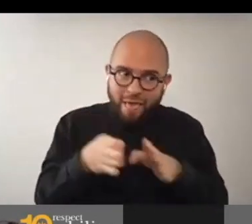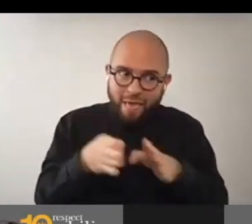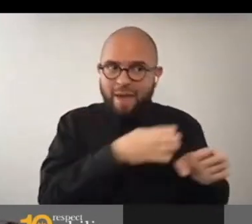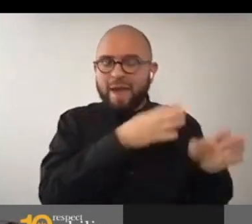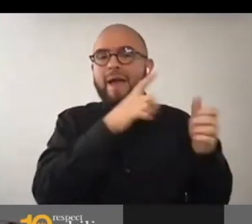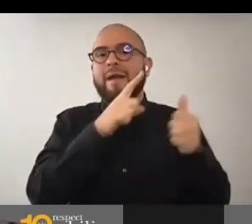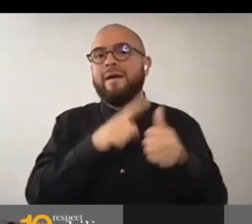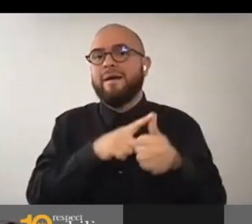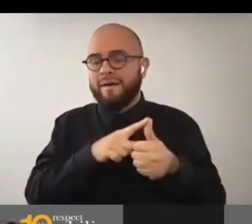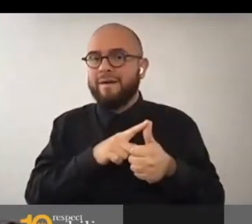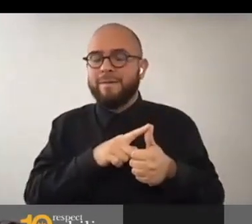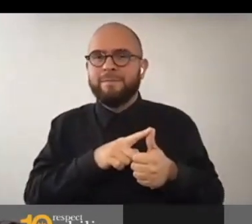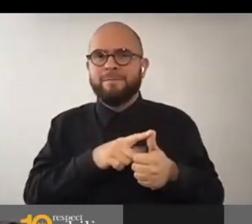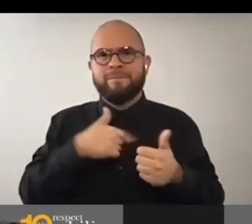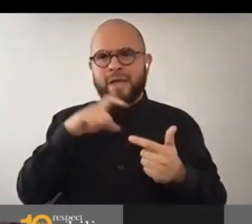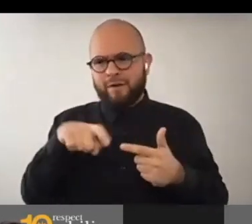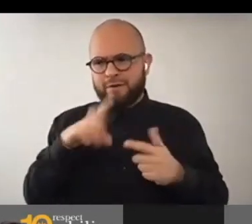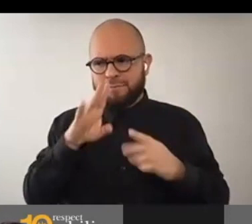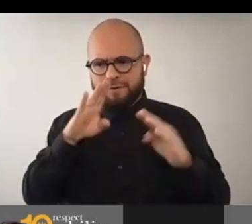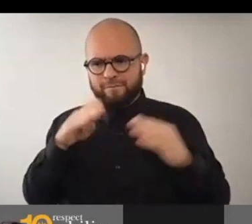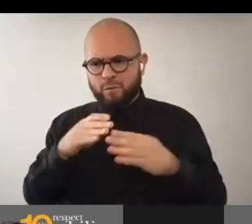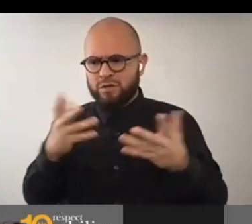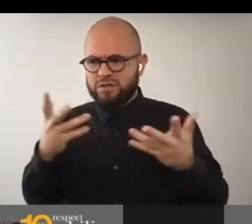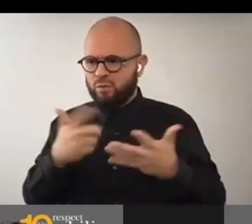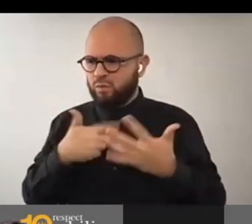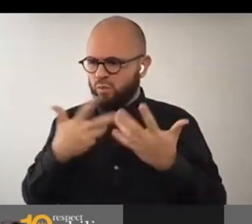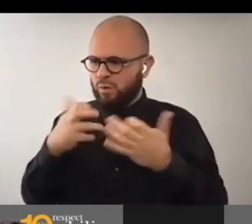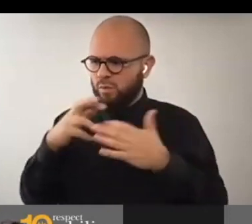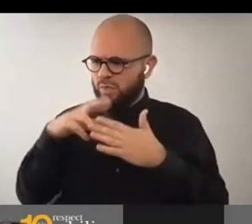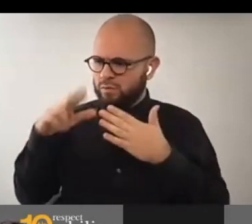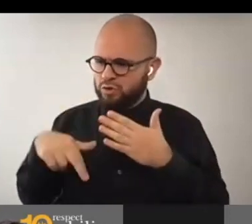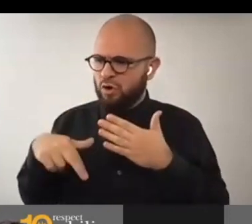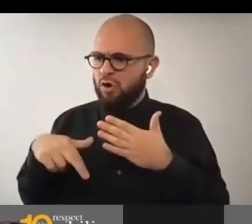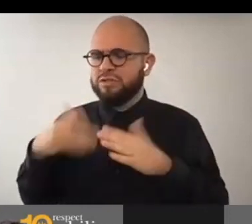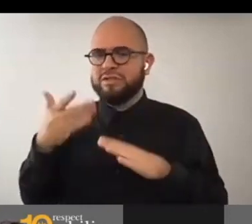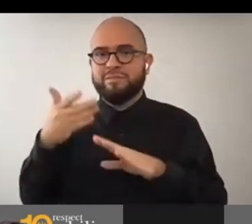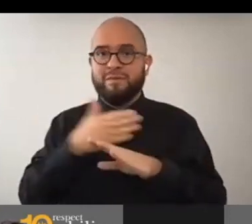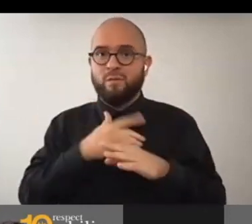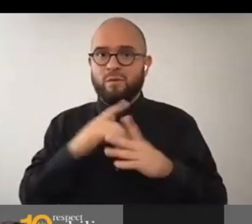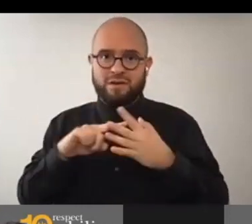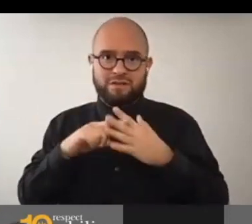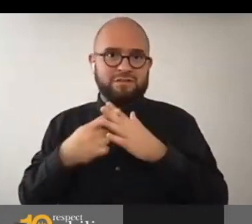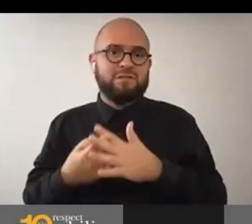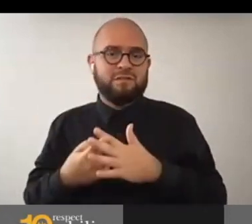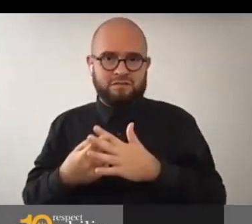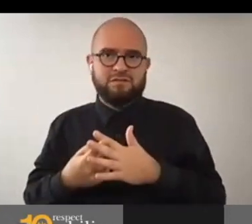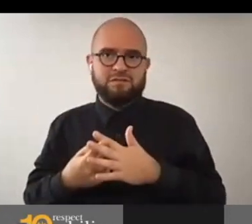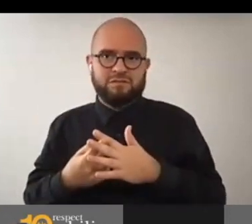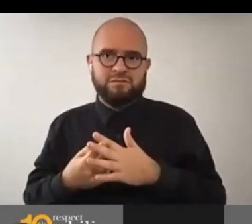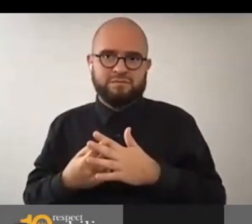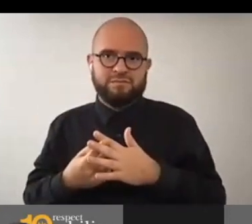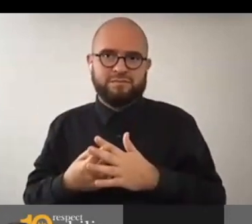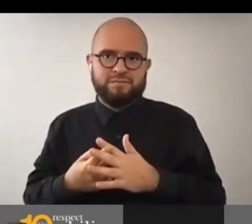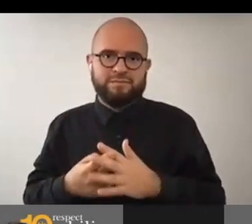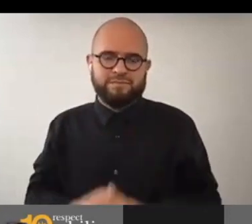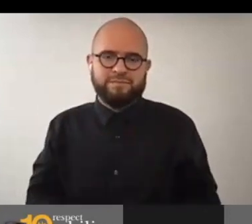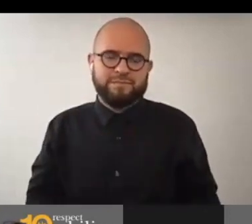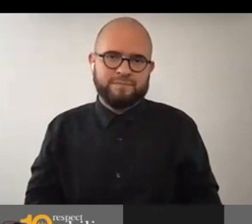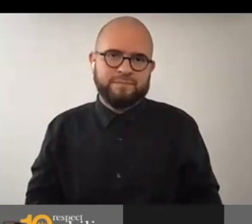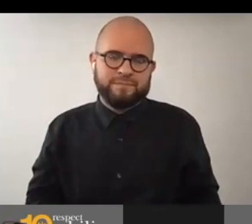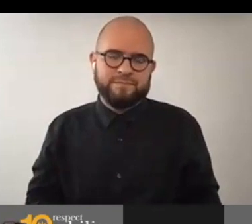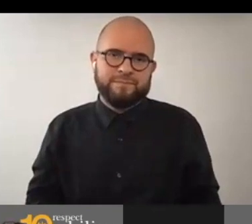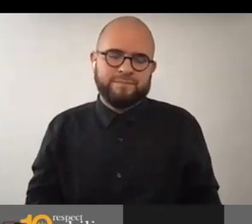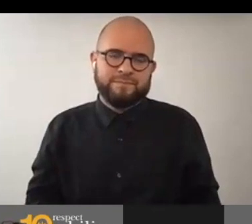knowing what I want the outcomes to be before I start to actually seek the professional development that I'm